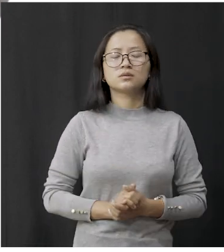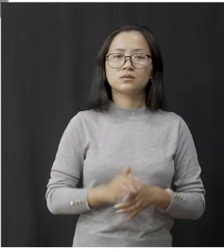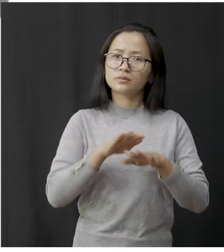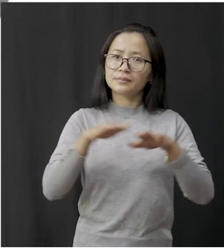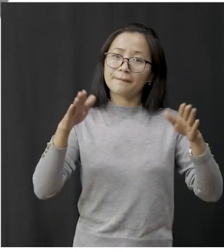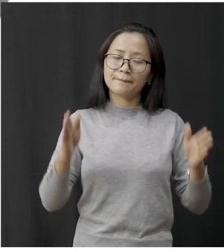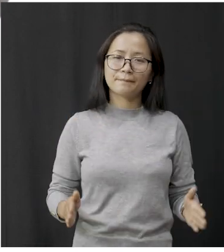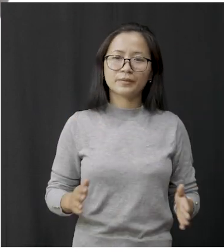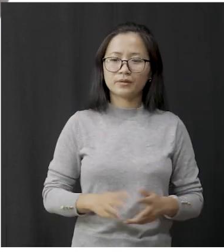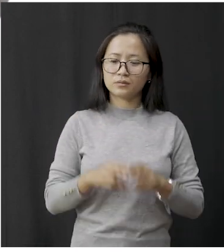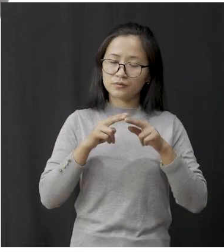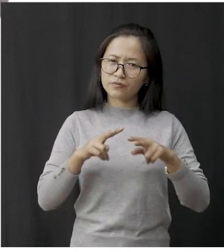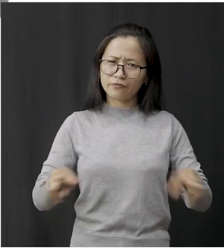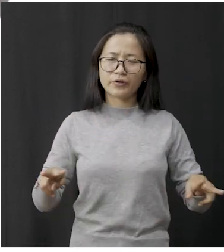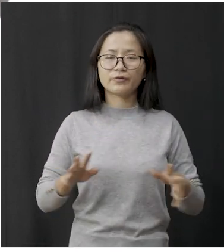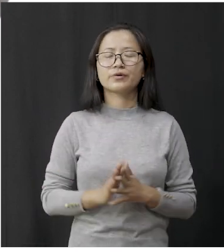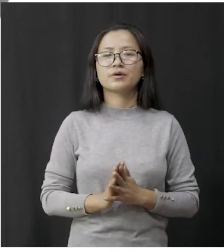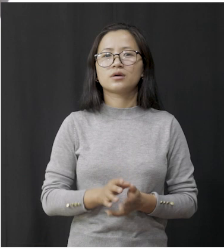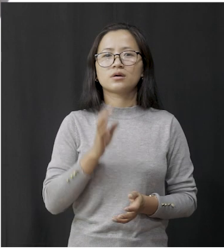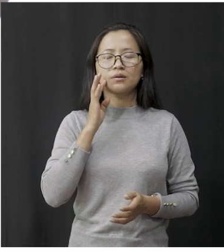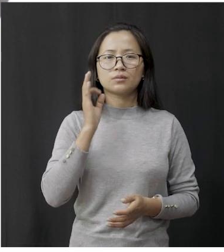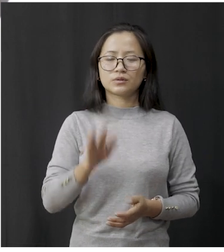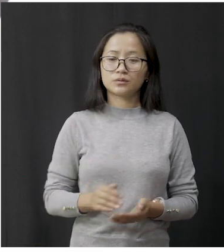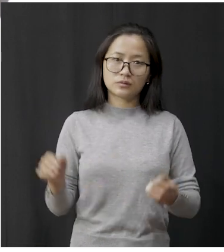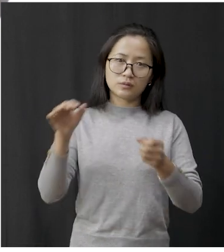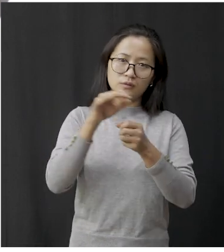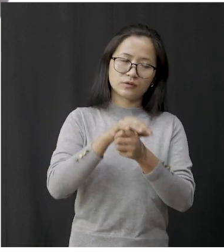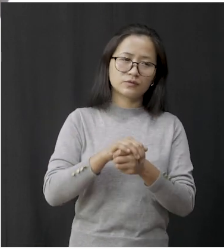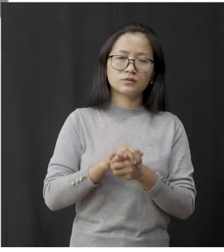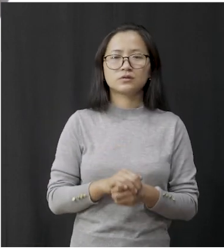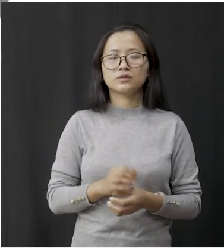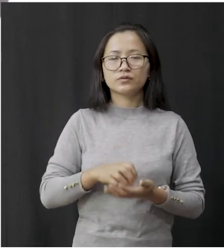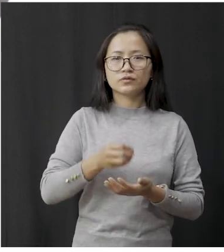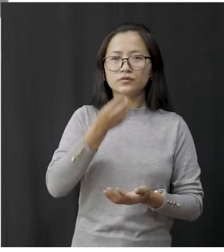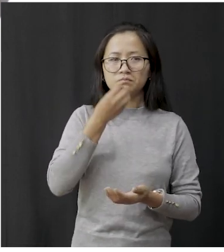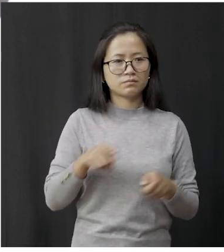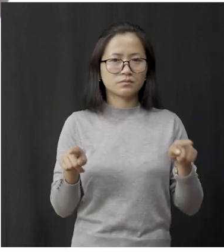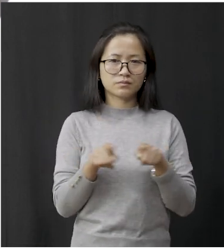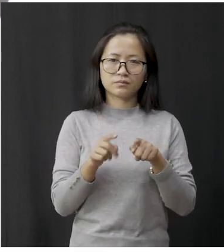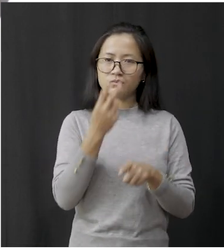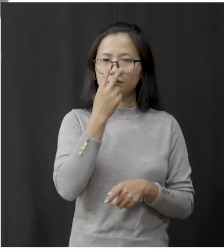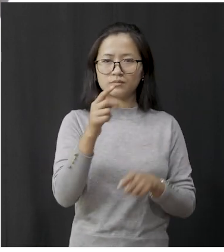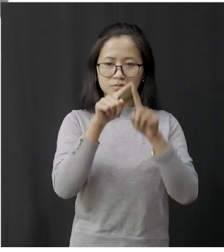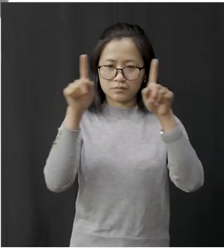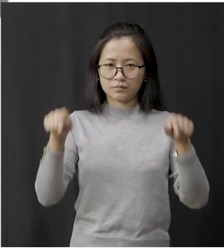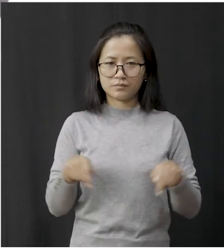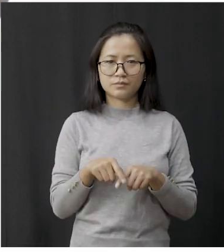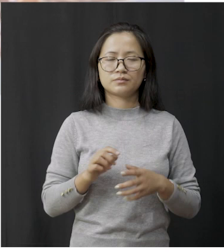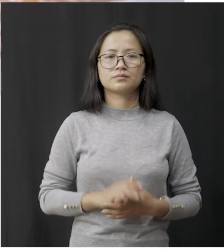it is very important to cover the food like this. Okay?